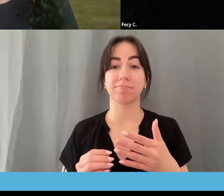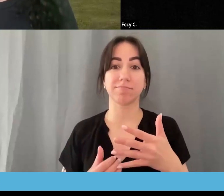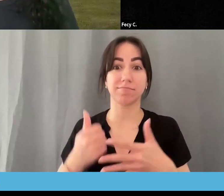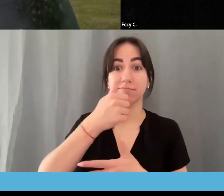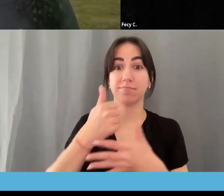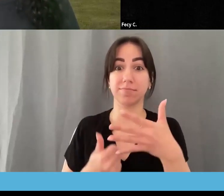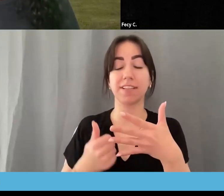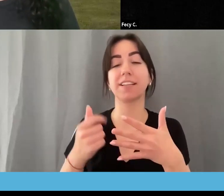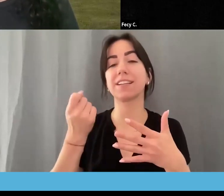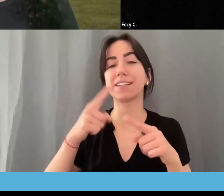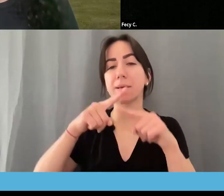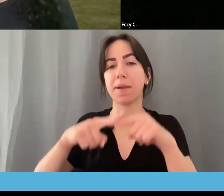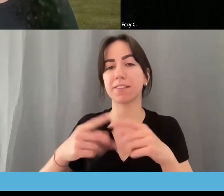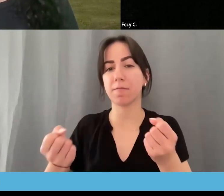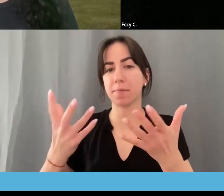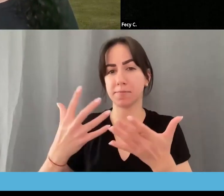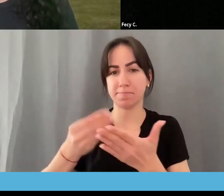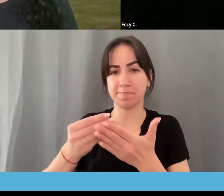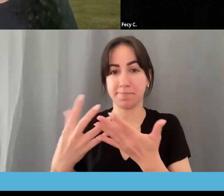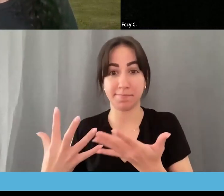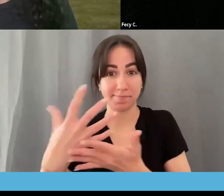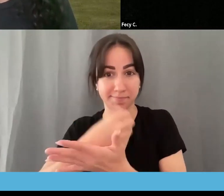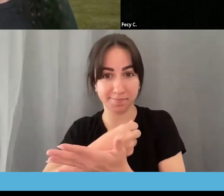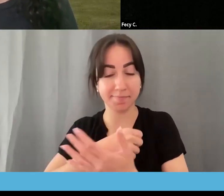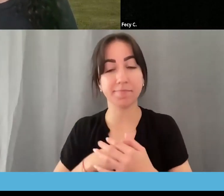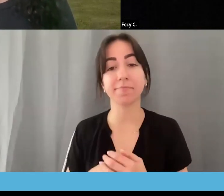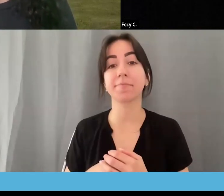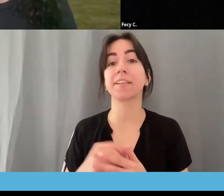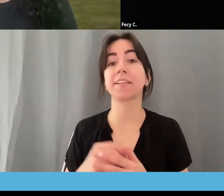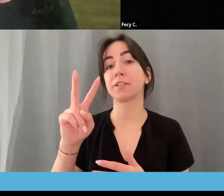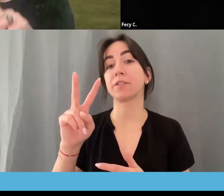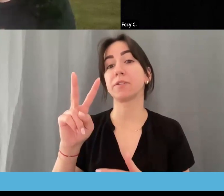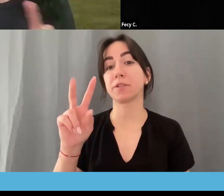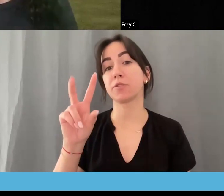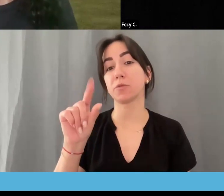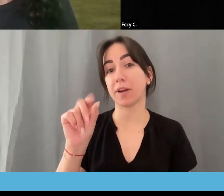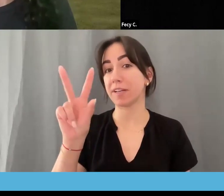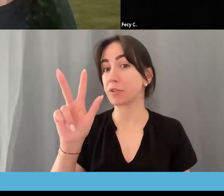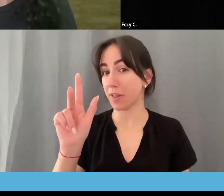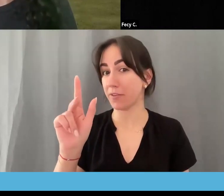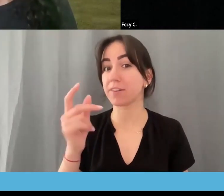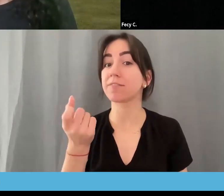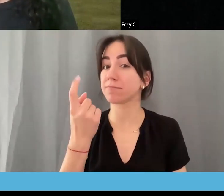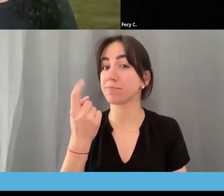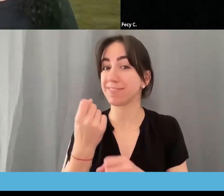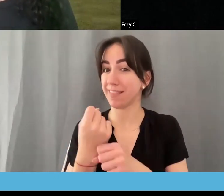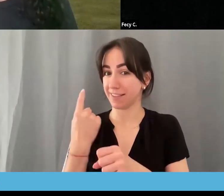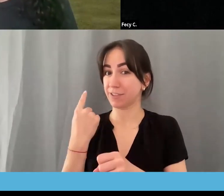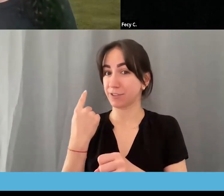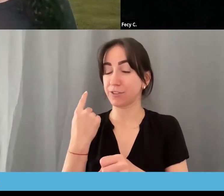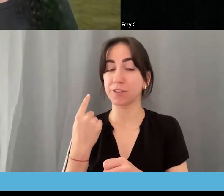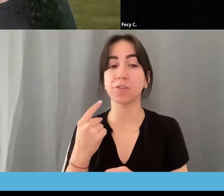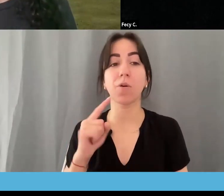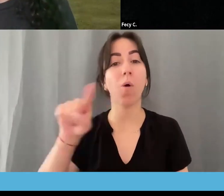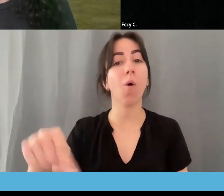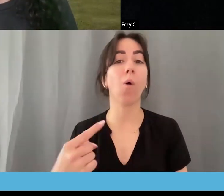revenue. And of these top 500 in 2023, so just last year,